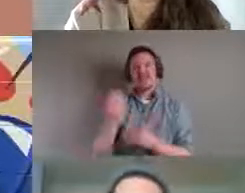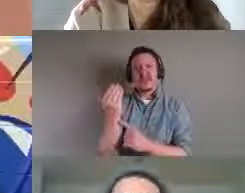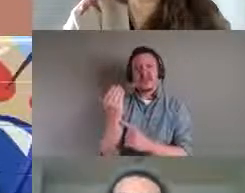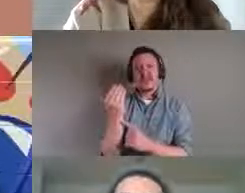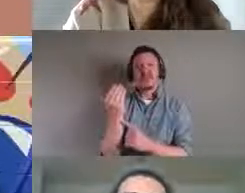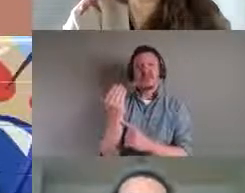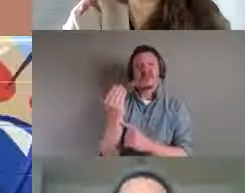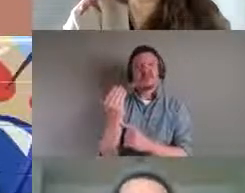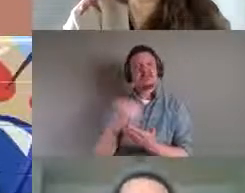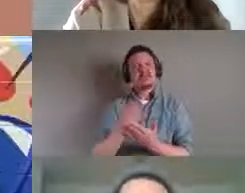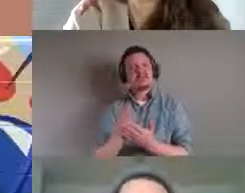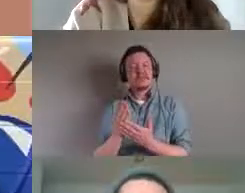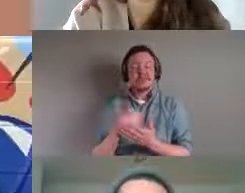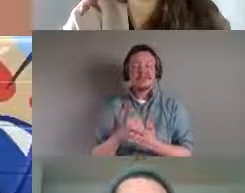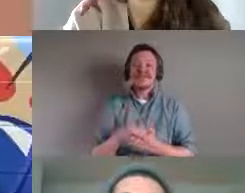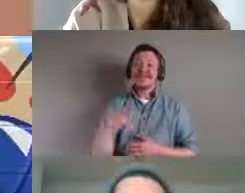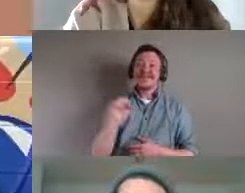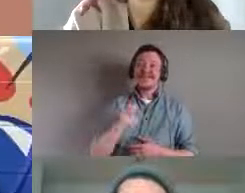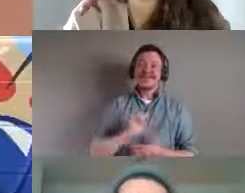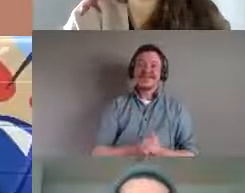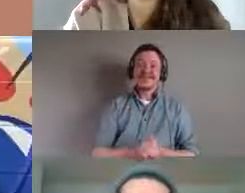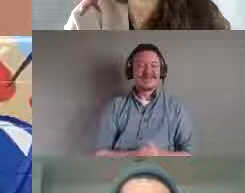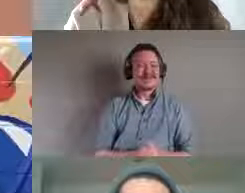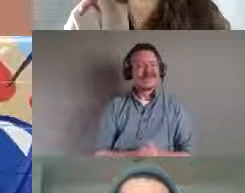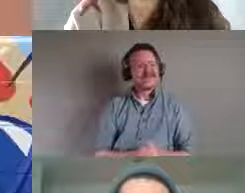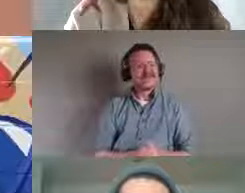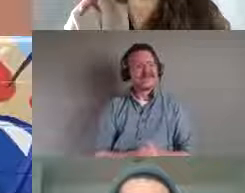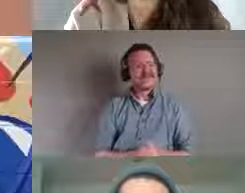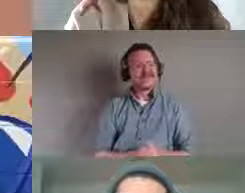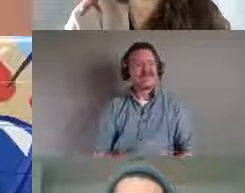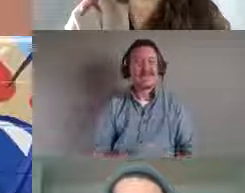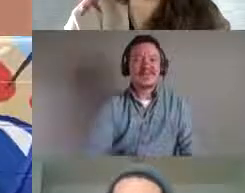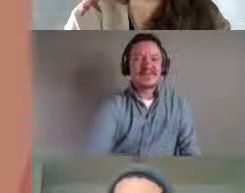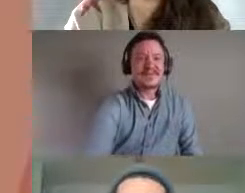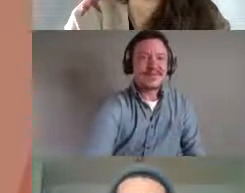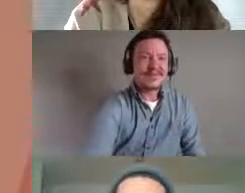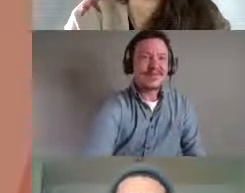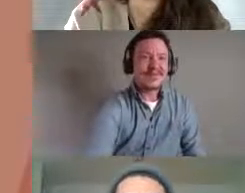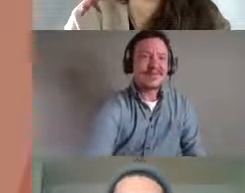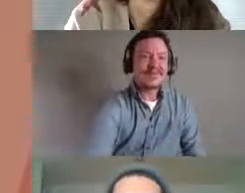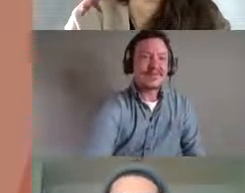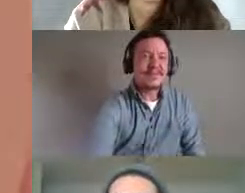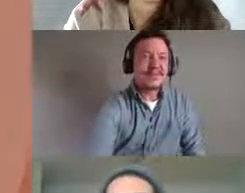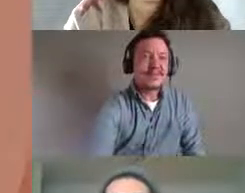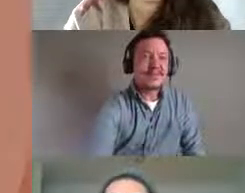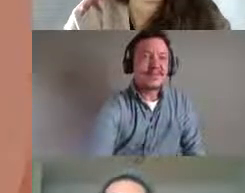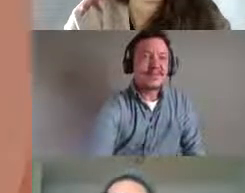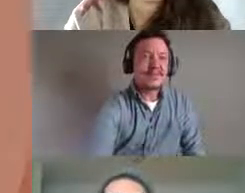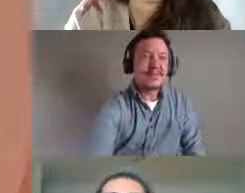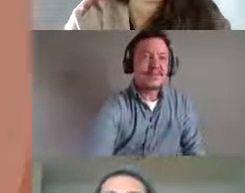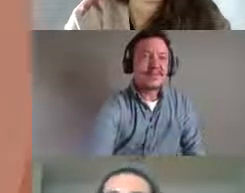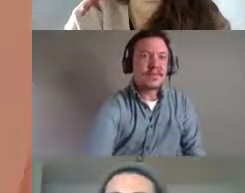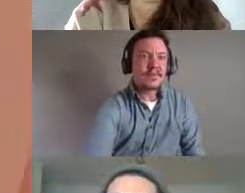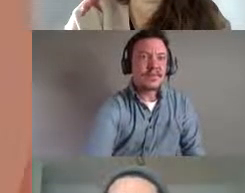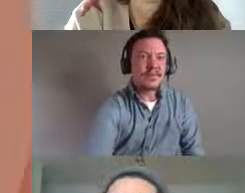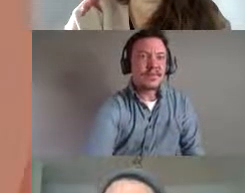this hour. But yeah, we're going to get into this. So I'll start with